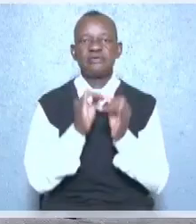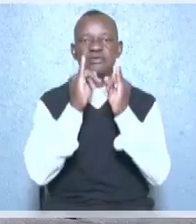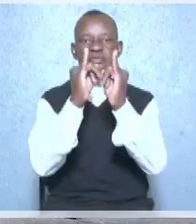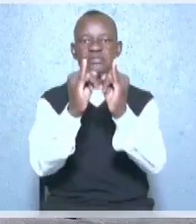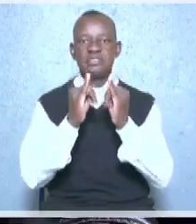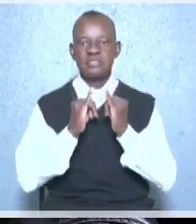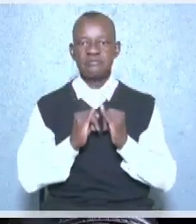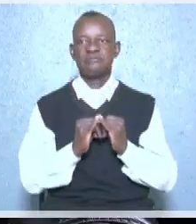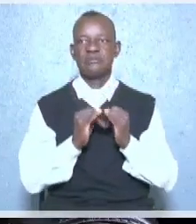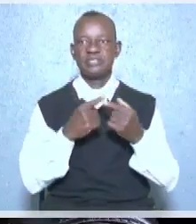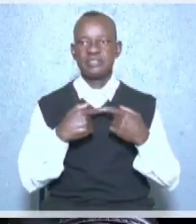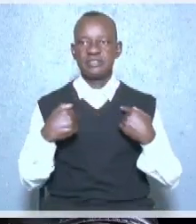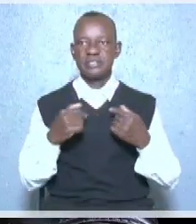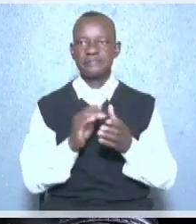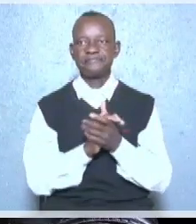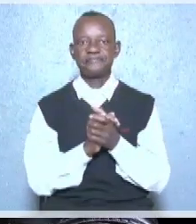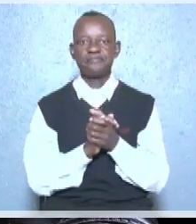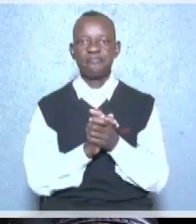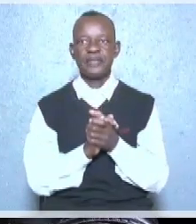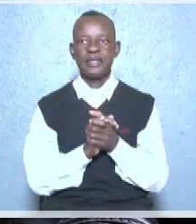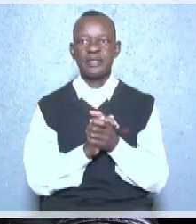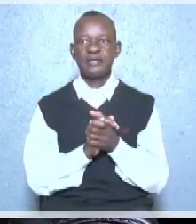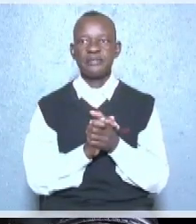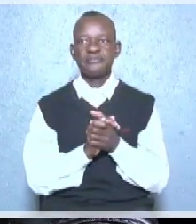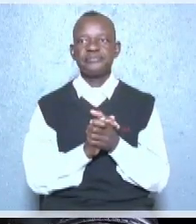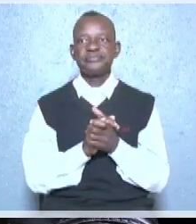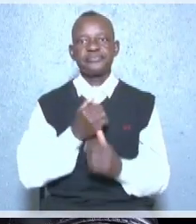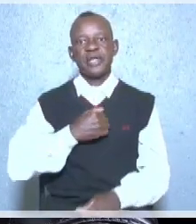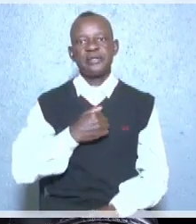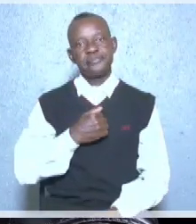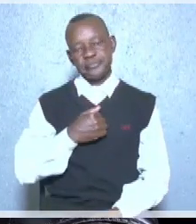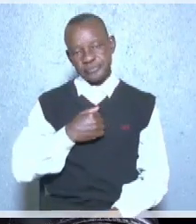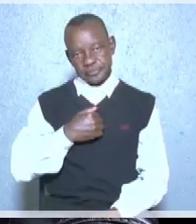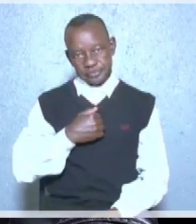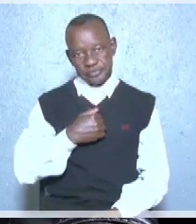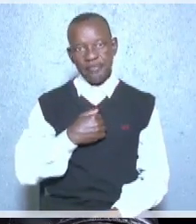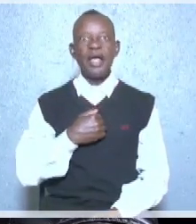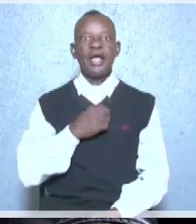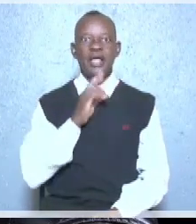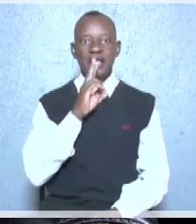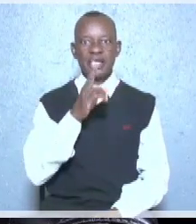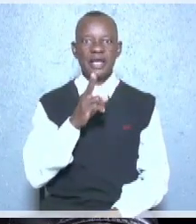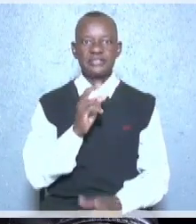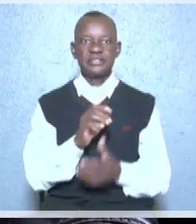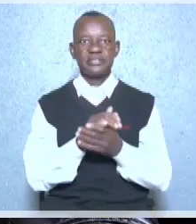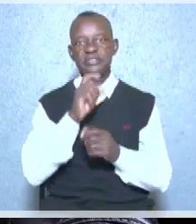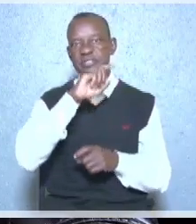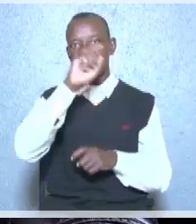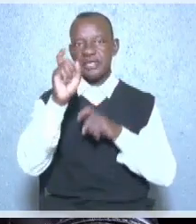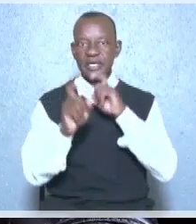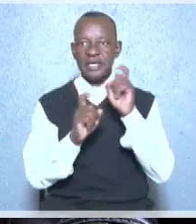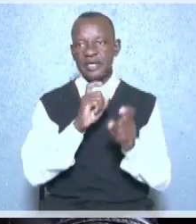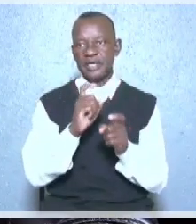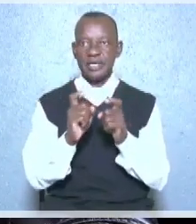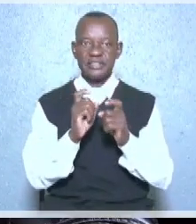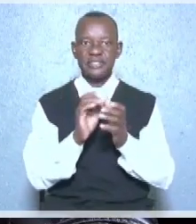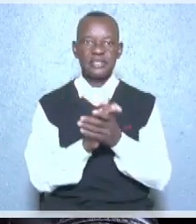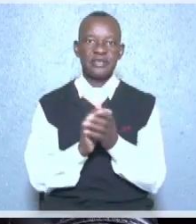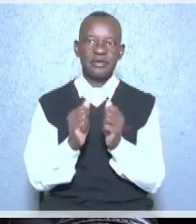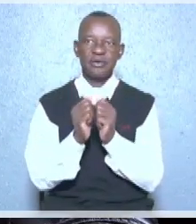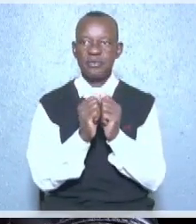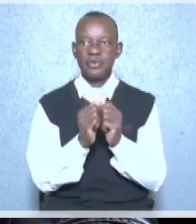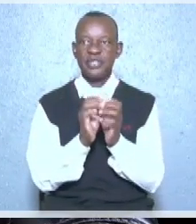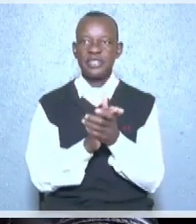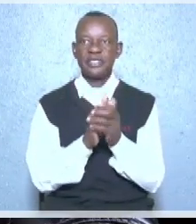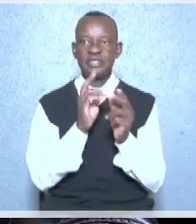I will probably answer your question in this fashion, that in most cases, we expect things to